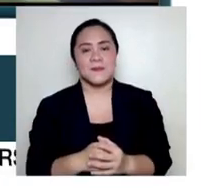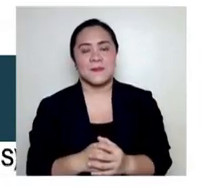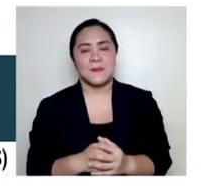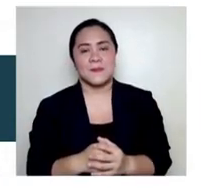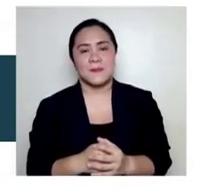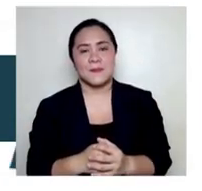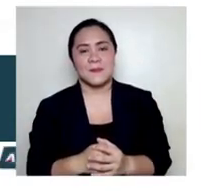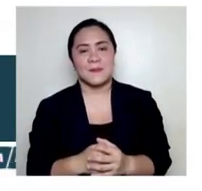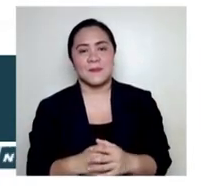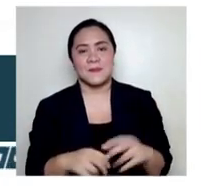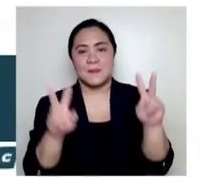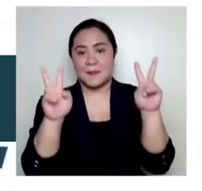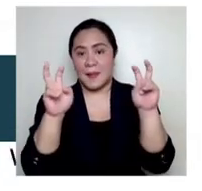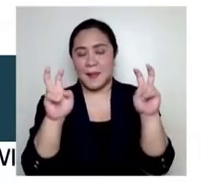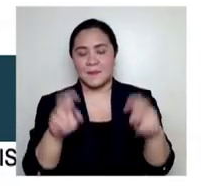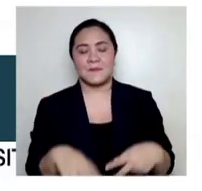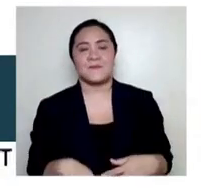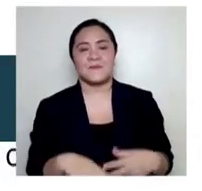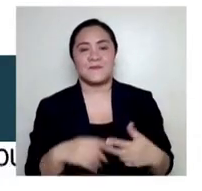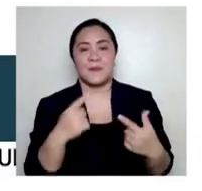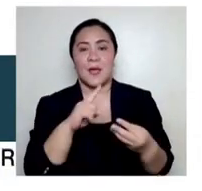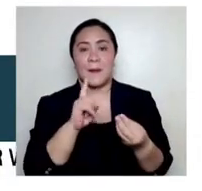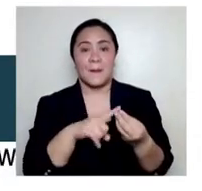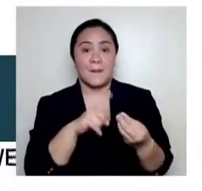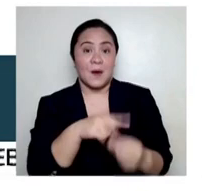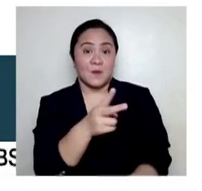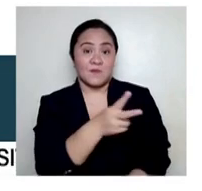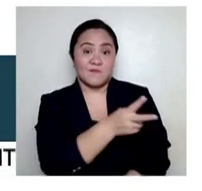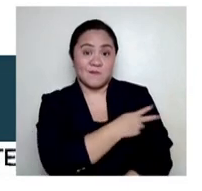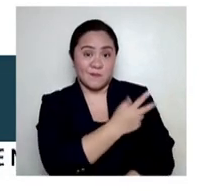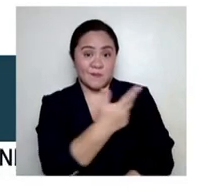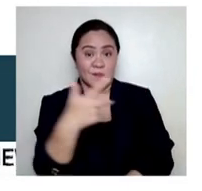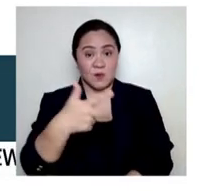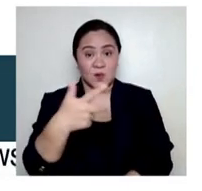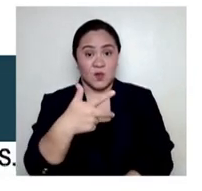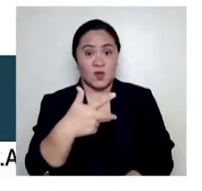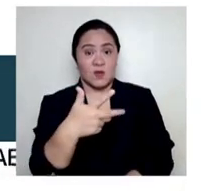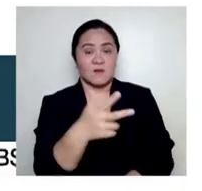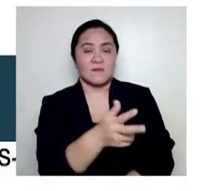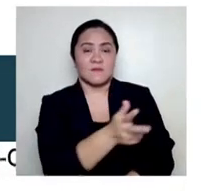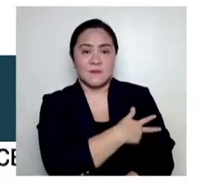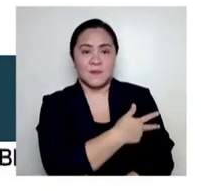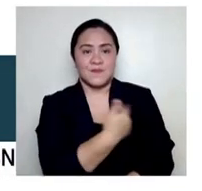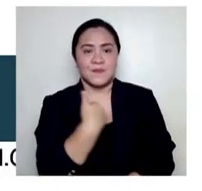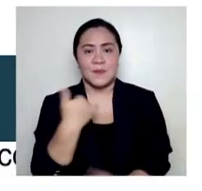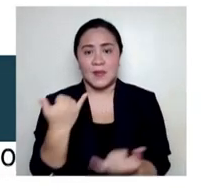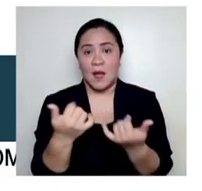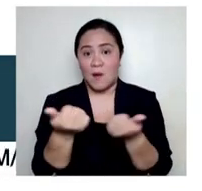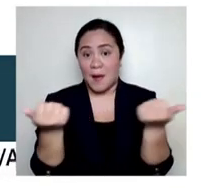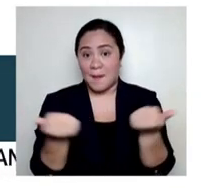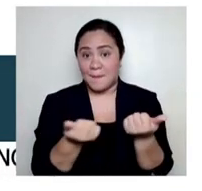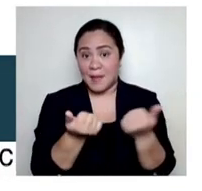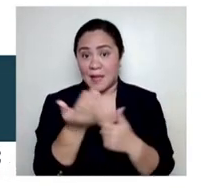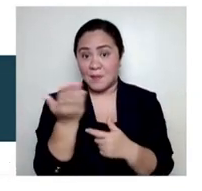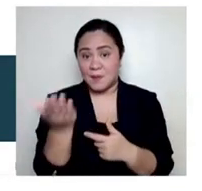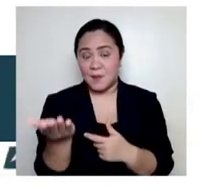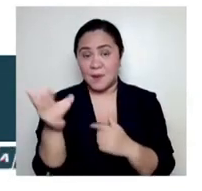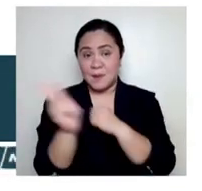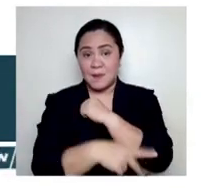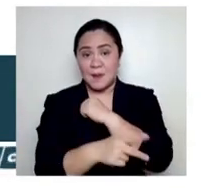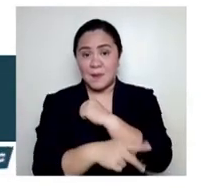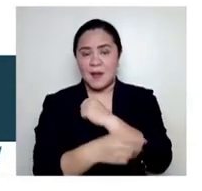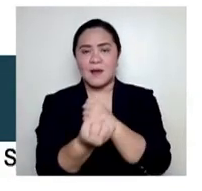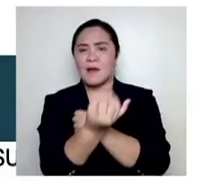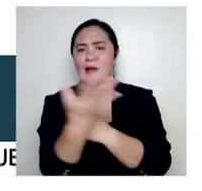about the booster situation there. How many booster shots are still available for the province, and how much